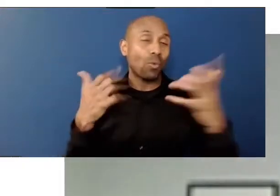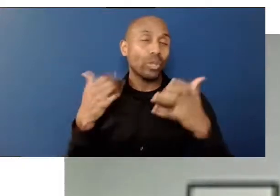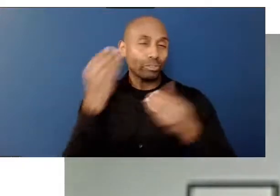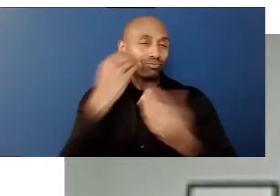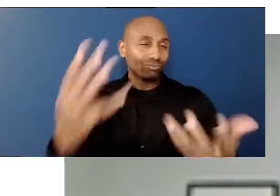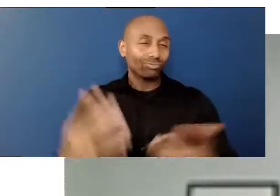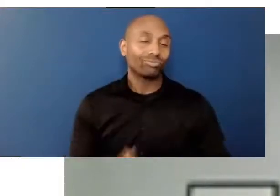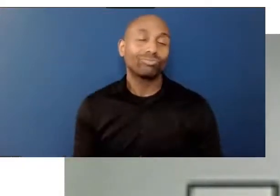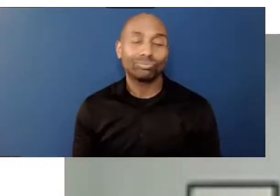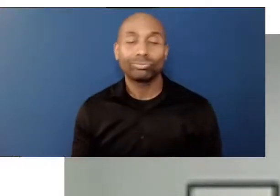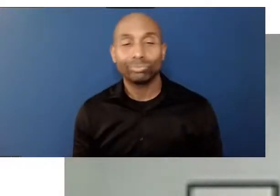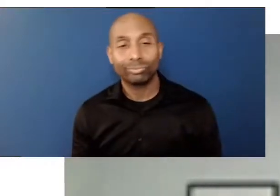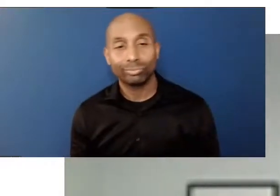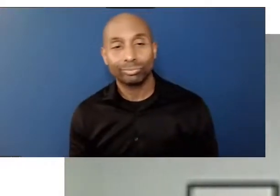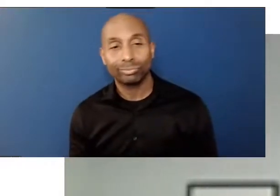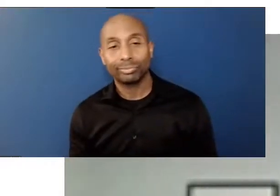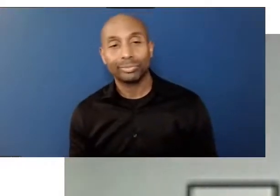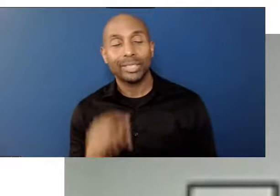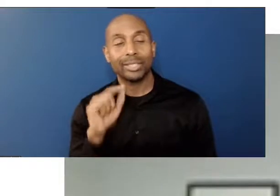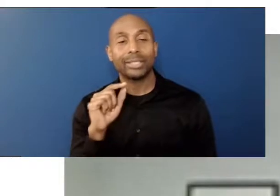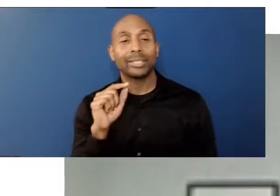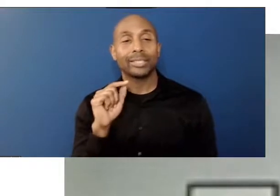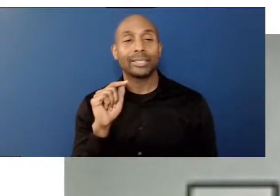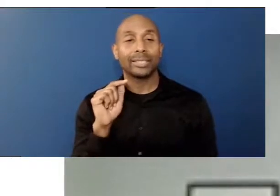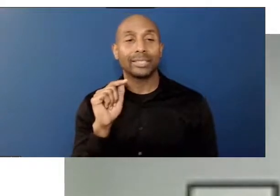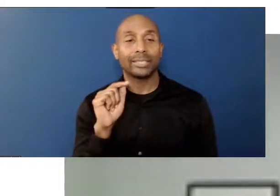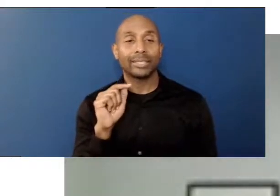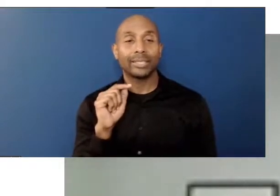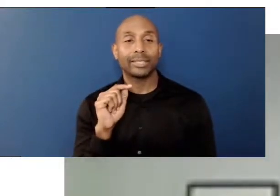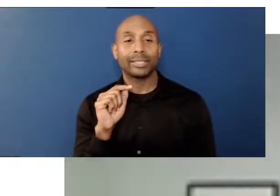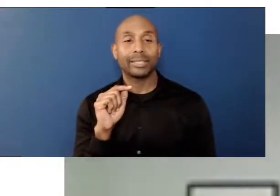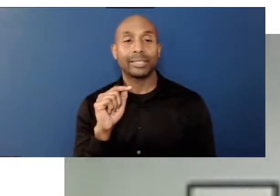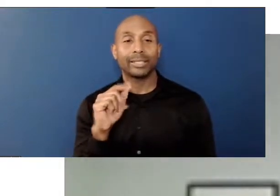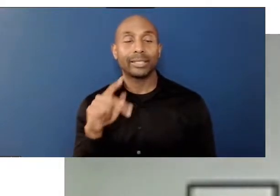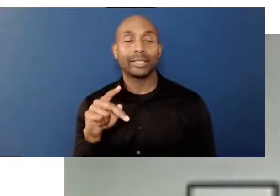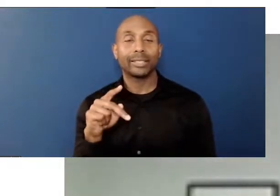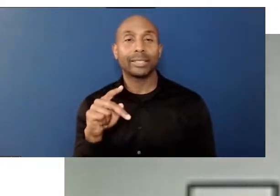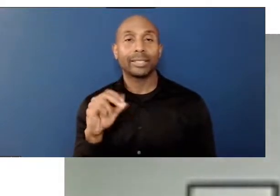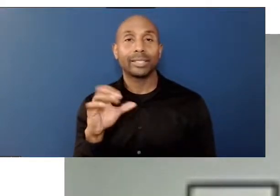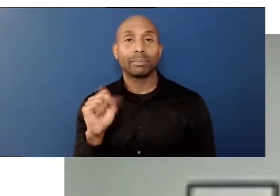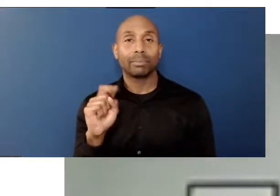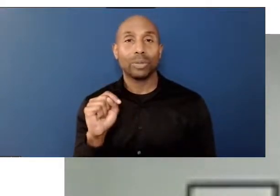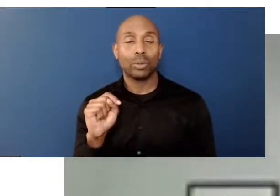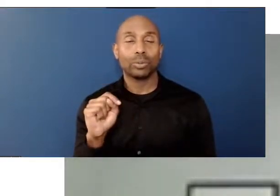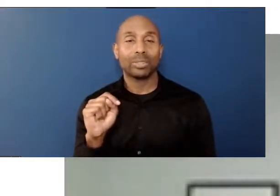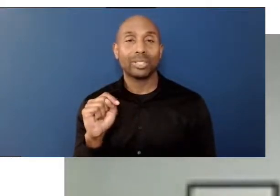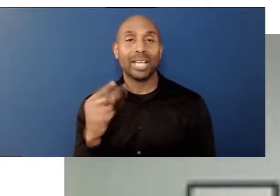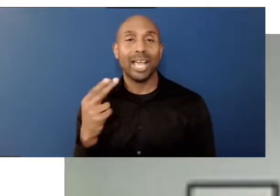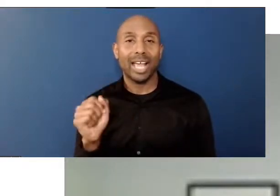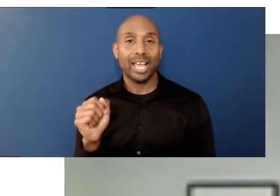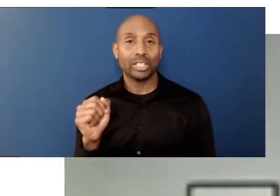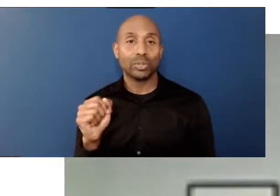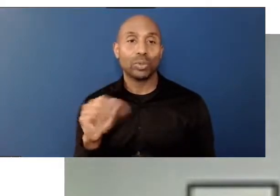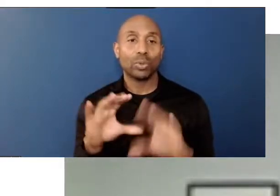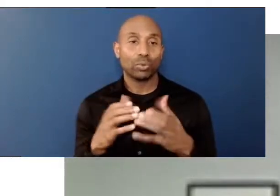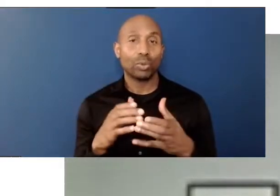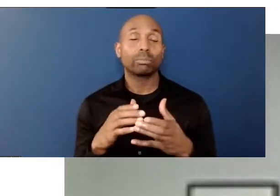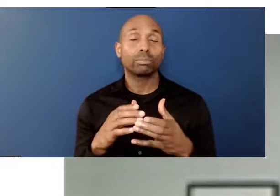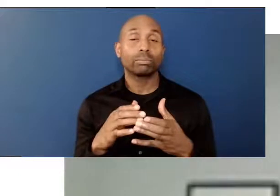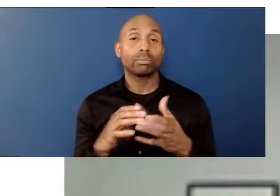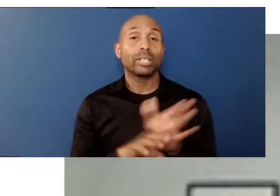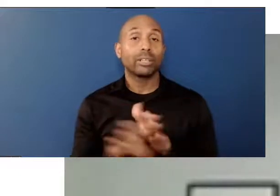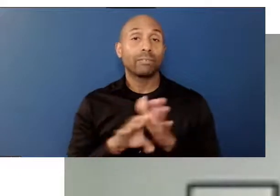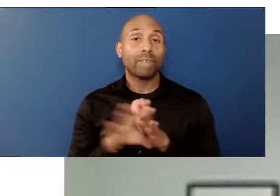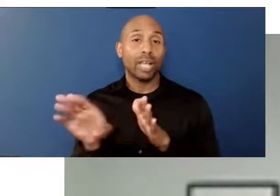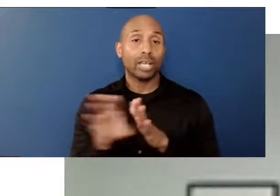one thing that I wanted to touch on was the post-secondary sector. They developed collaboratively an